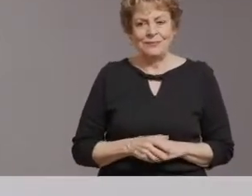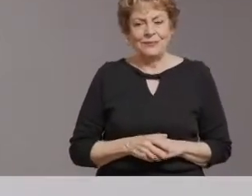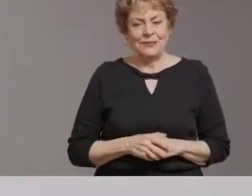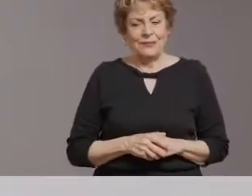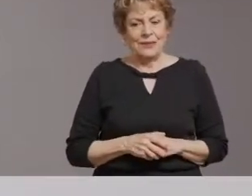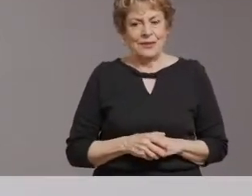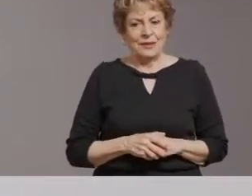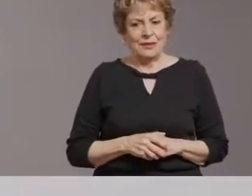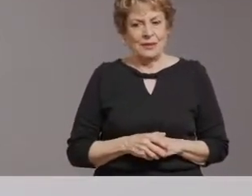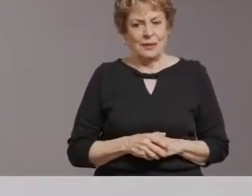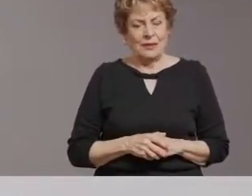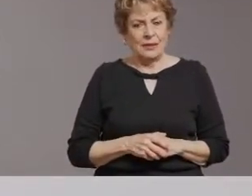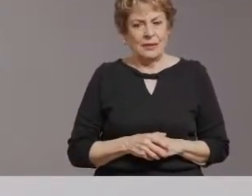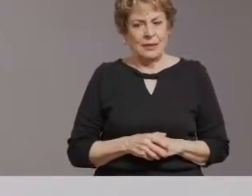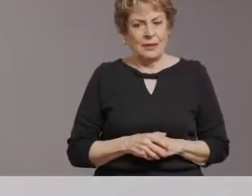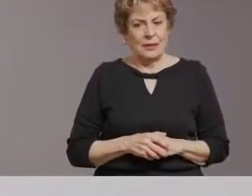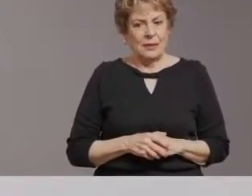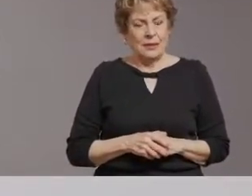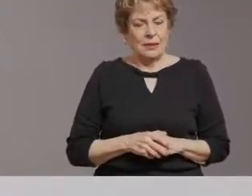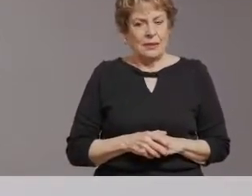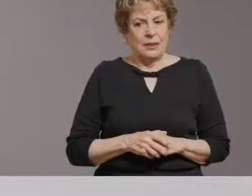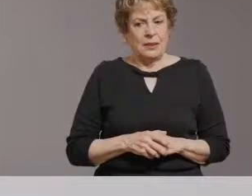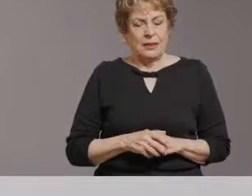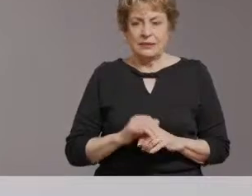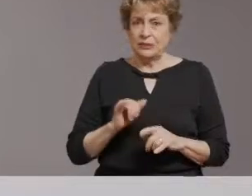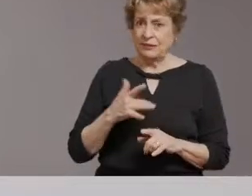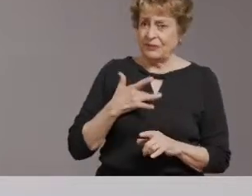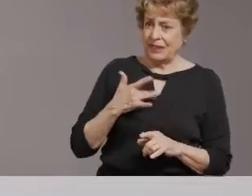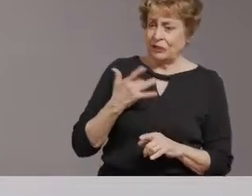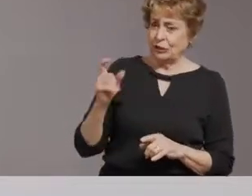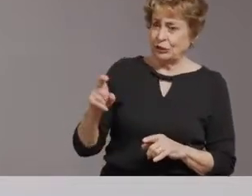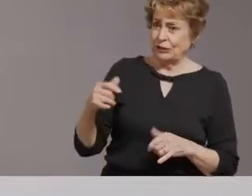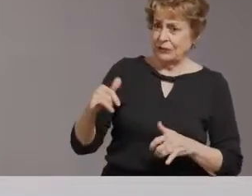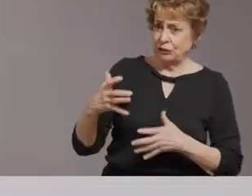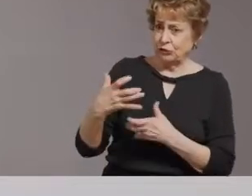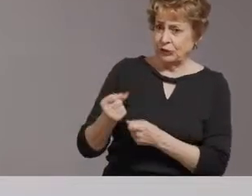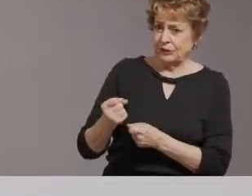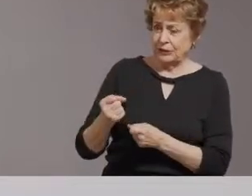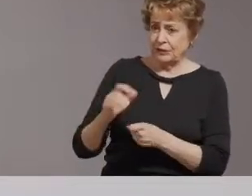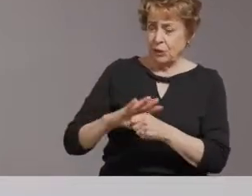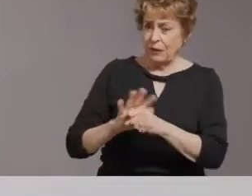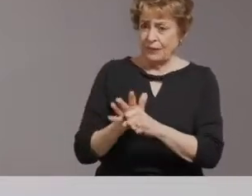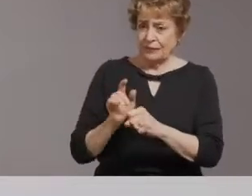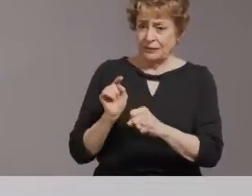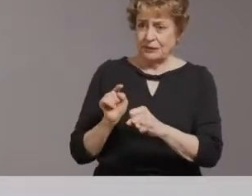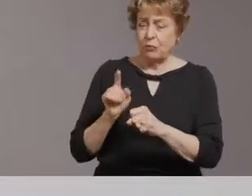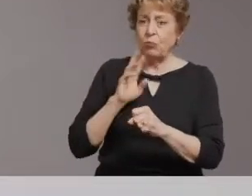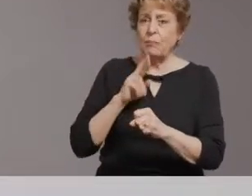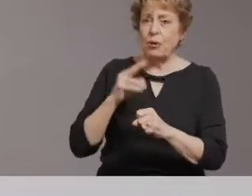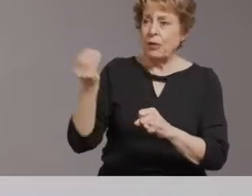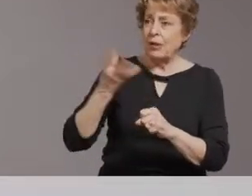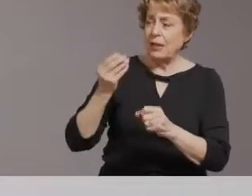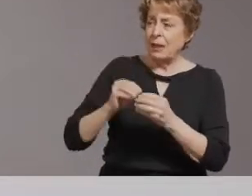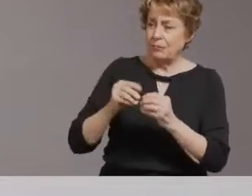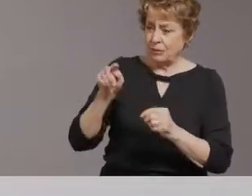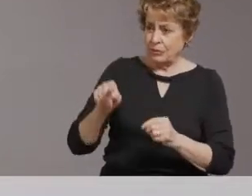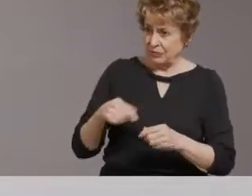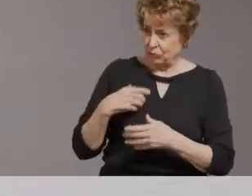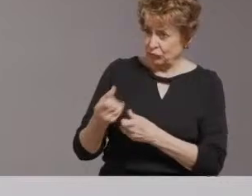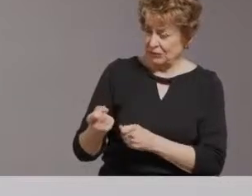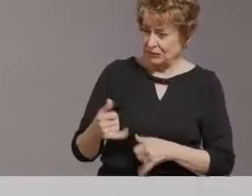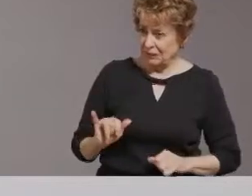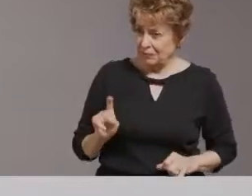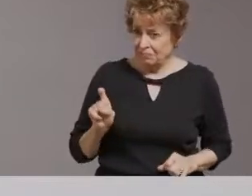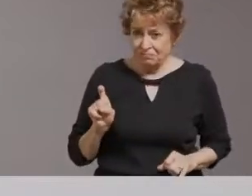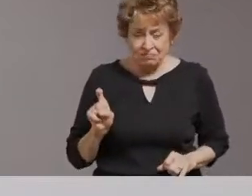Should this undermine our confidence in the reporting of COVID-19 case numbers, or what's kind of your take on all that? I think it's a really good demonstration